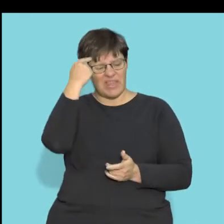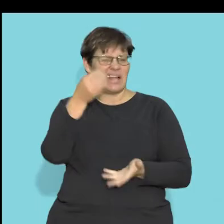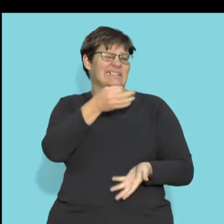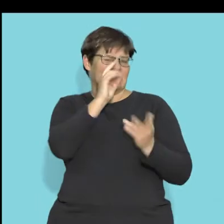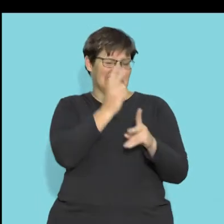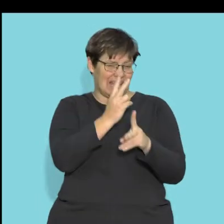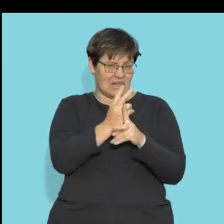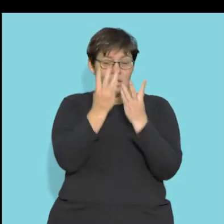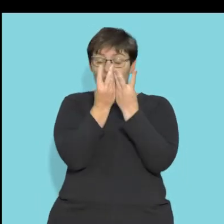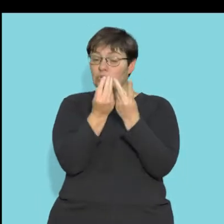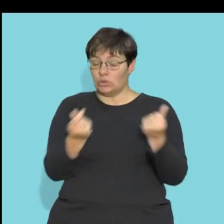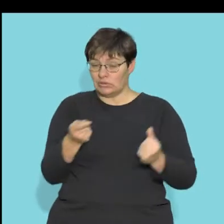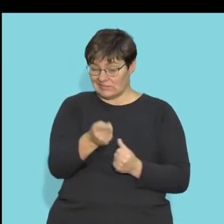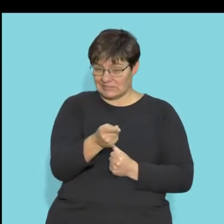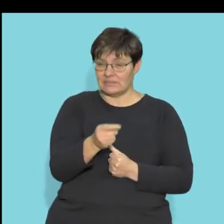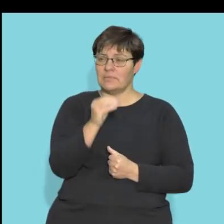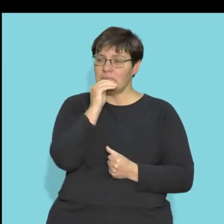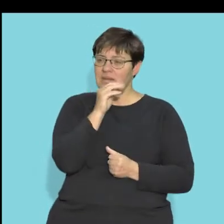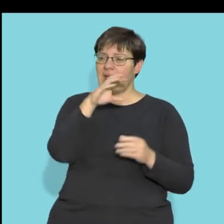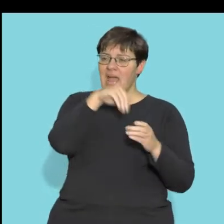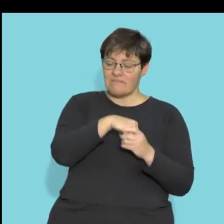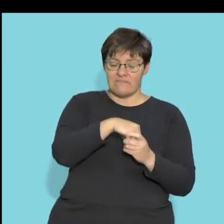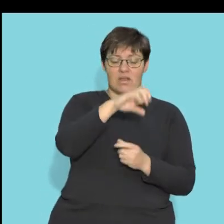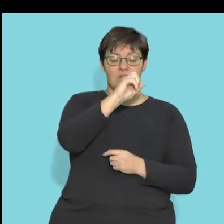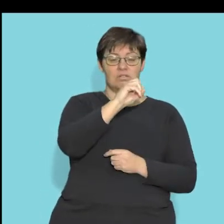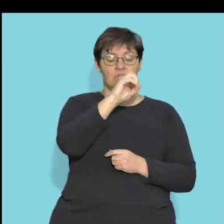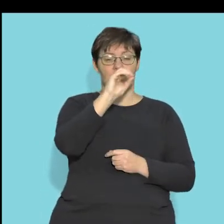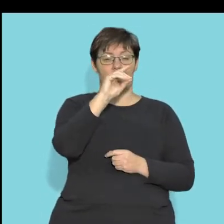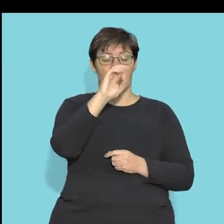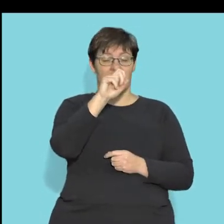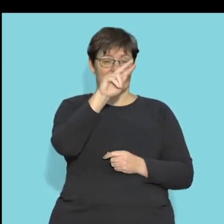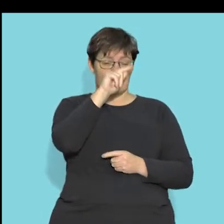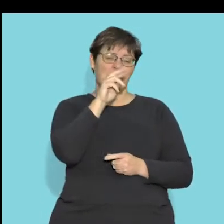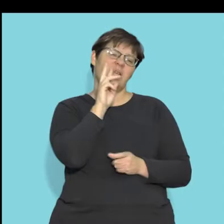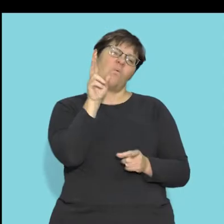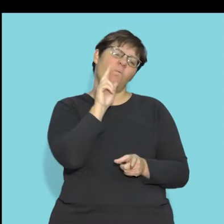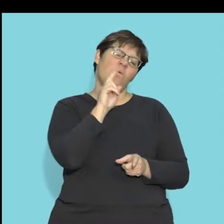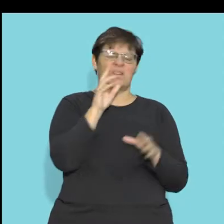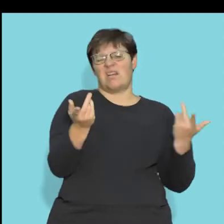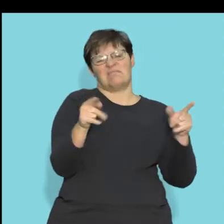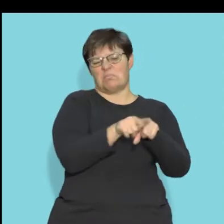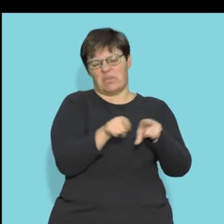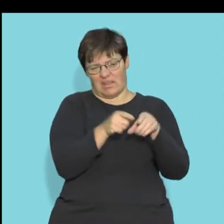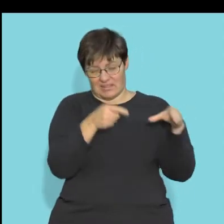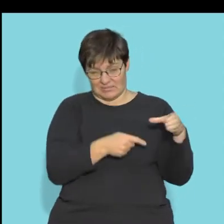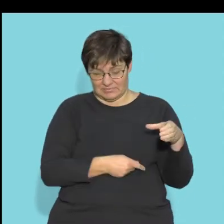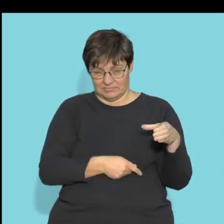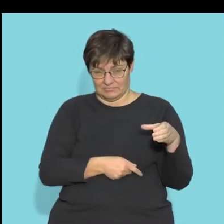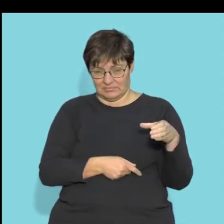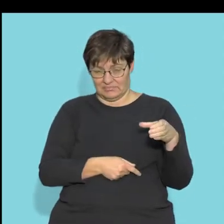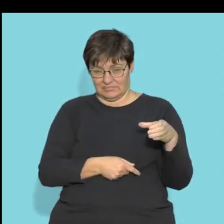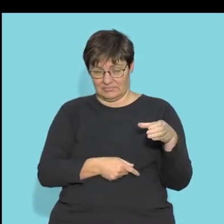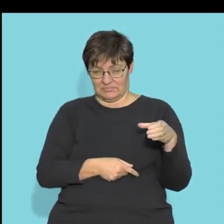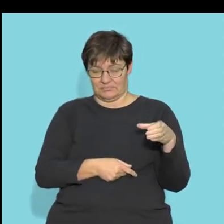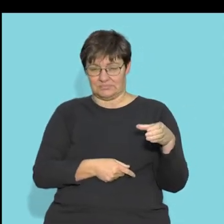again. A solution is composed of a solvent, something we dissolve in, and I want you to think here